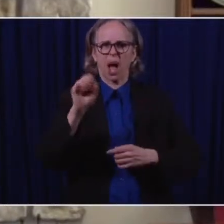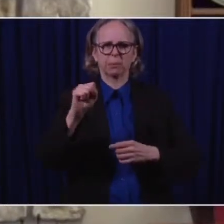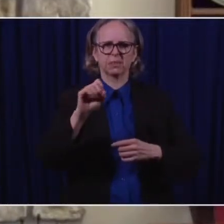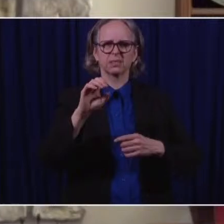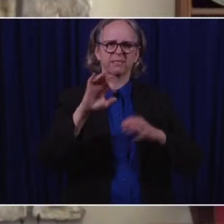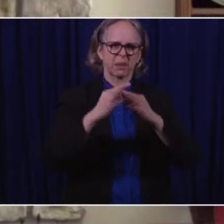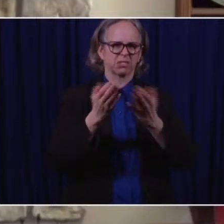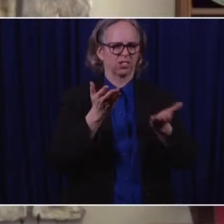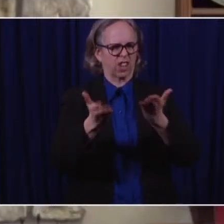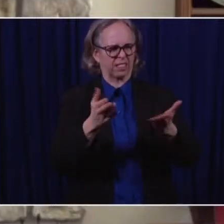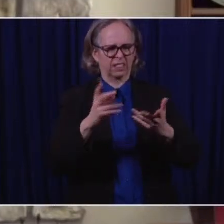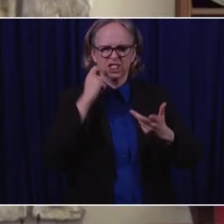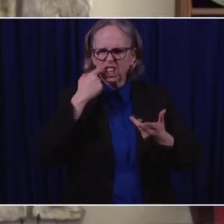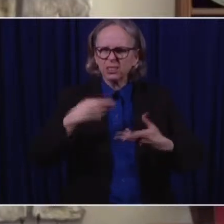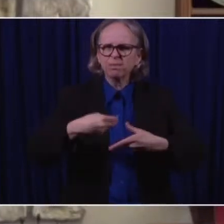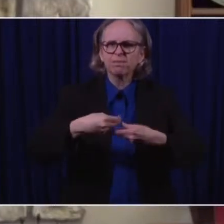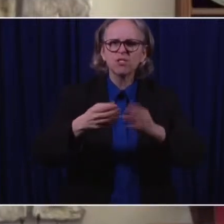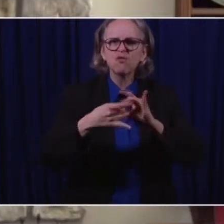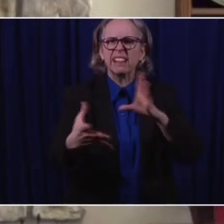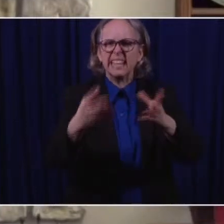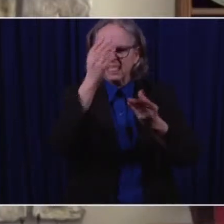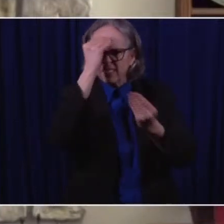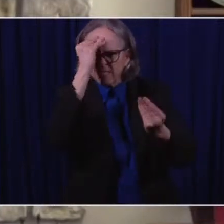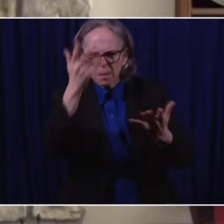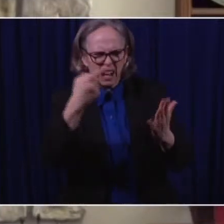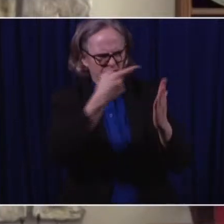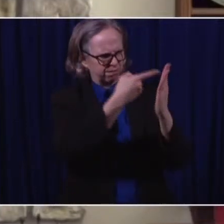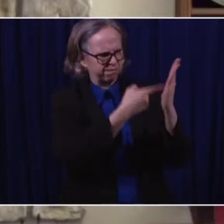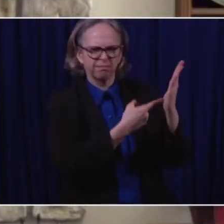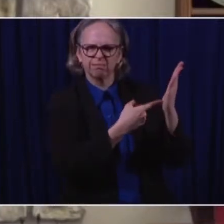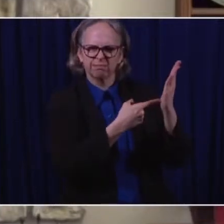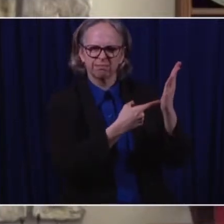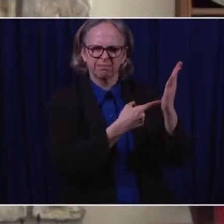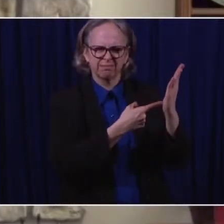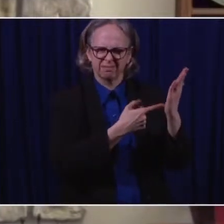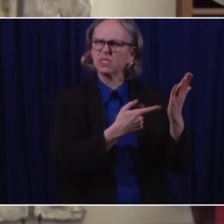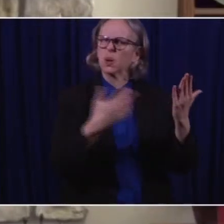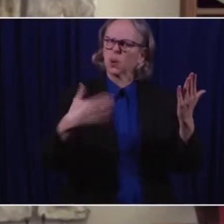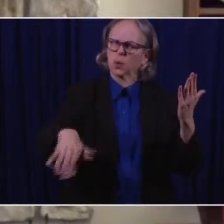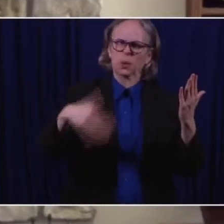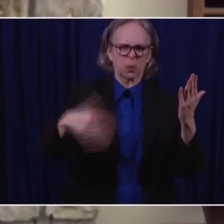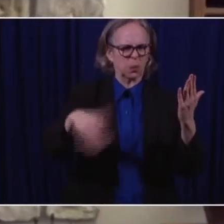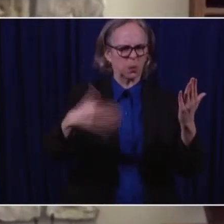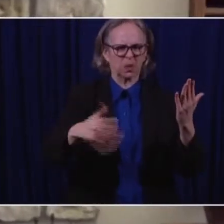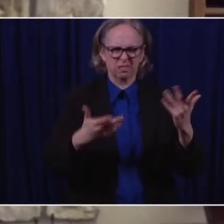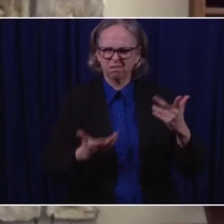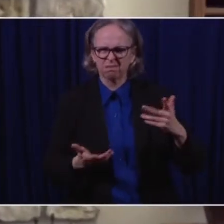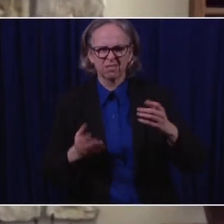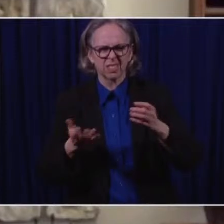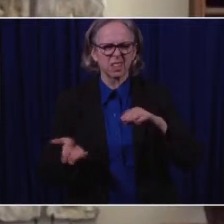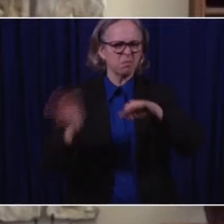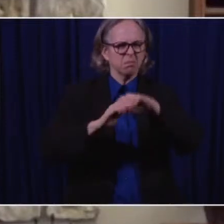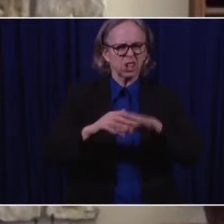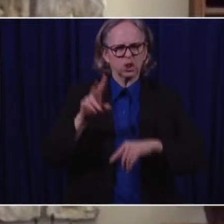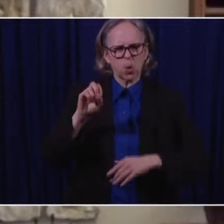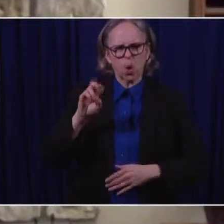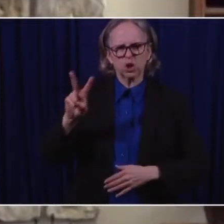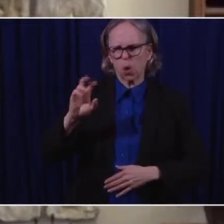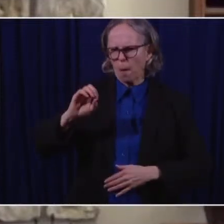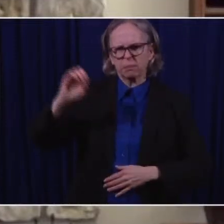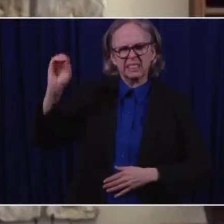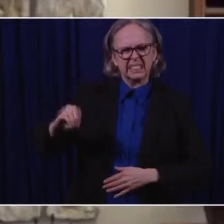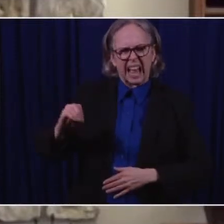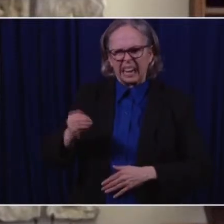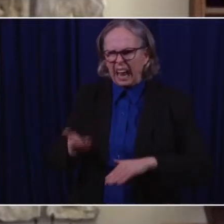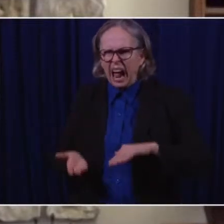there was a 202% increase week over week in the number of claims that were filed. 140,000